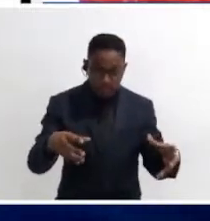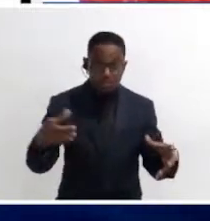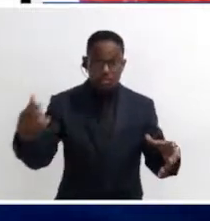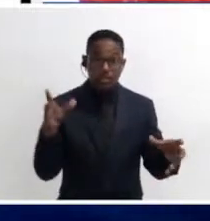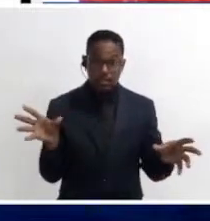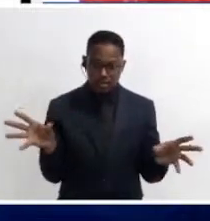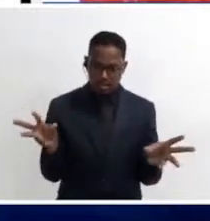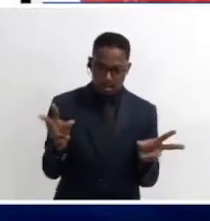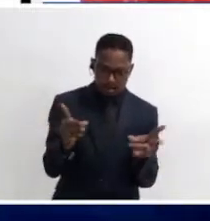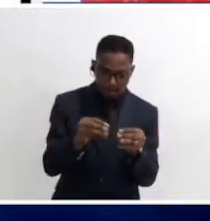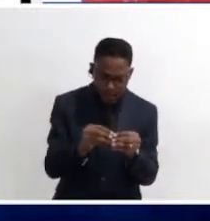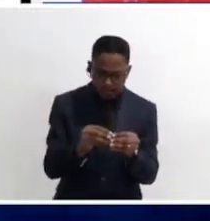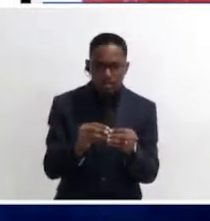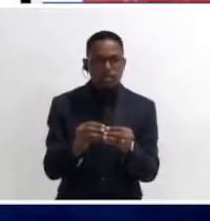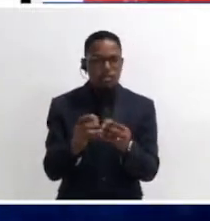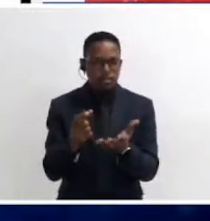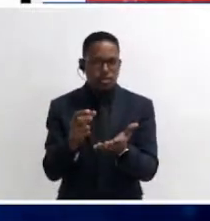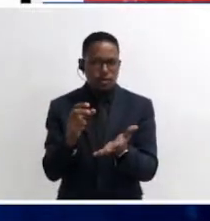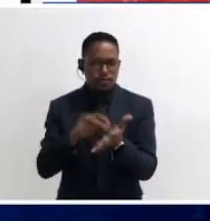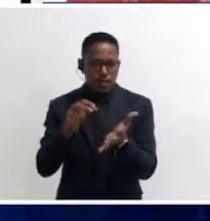die. So there's those.